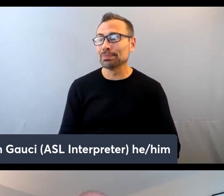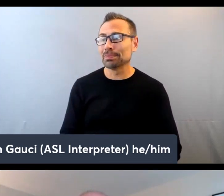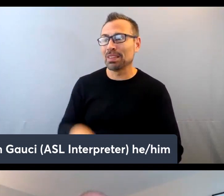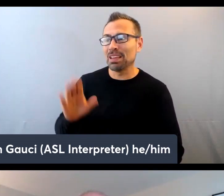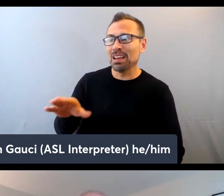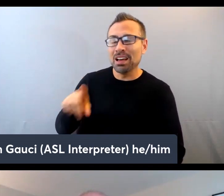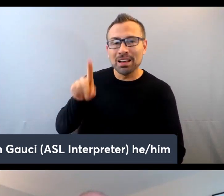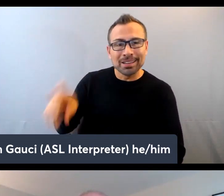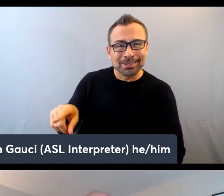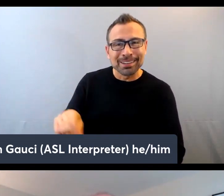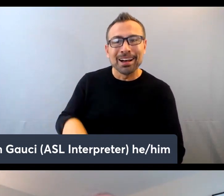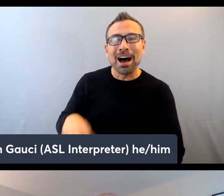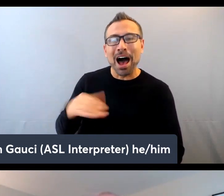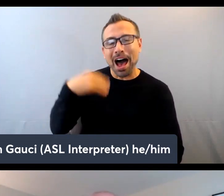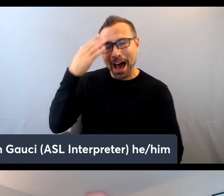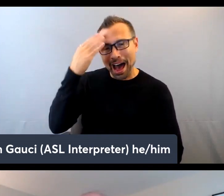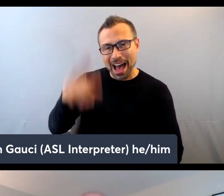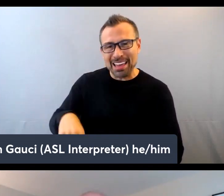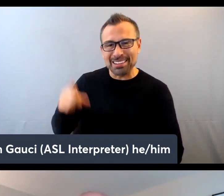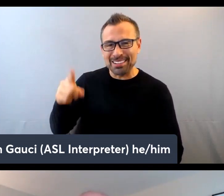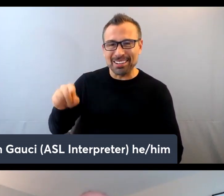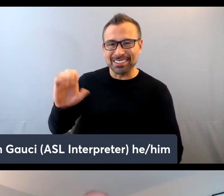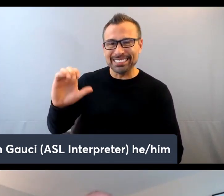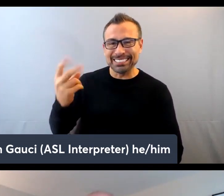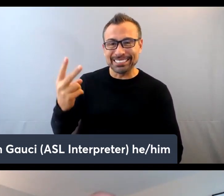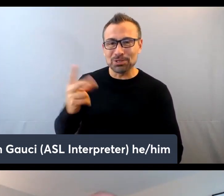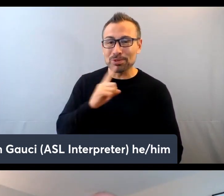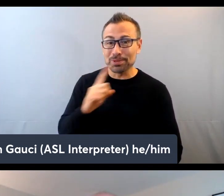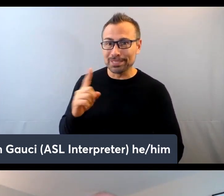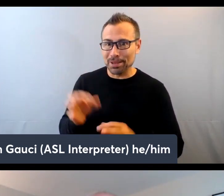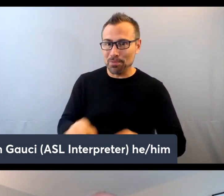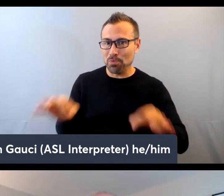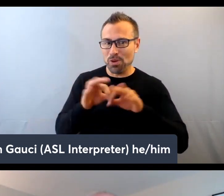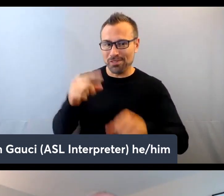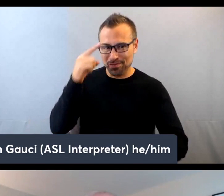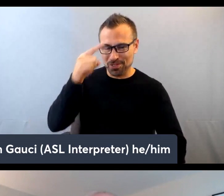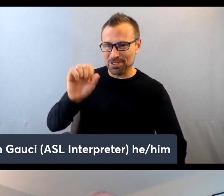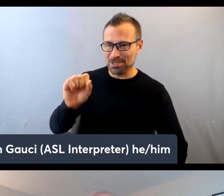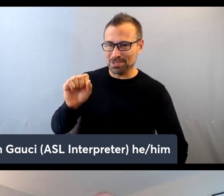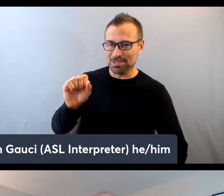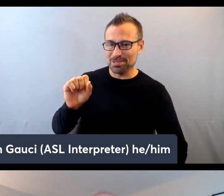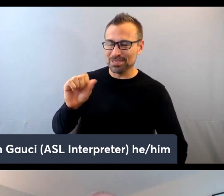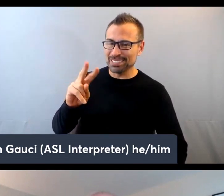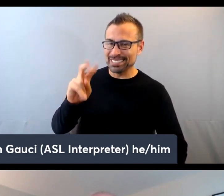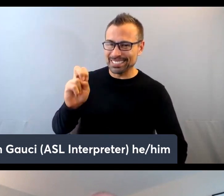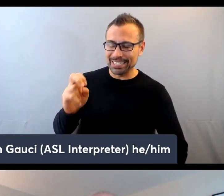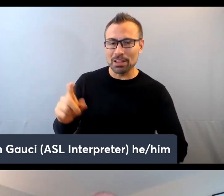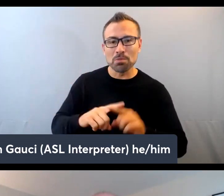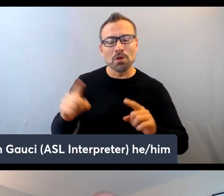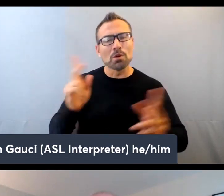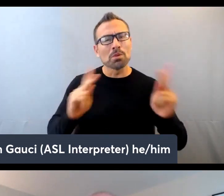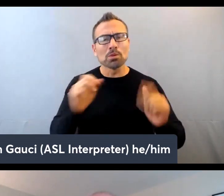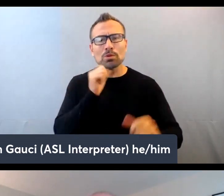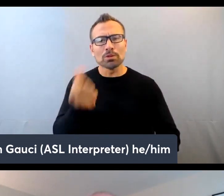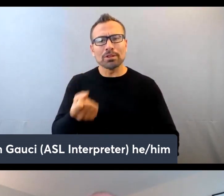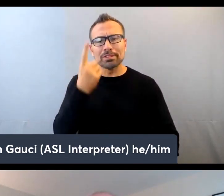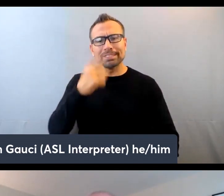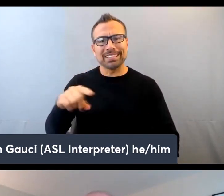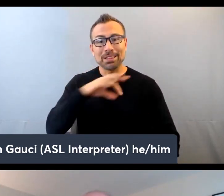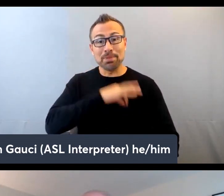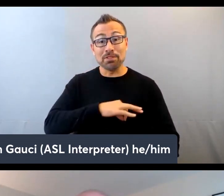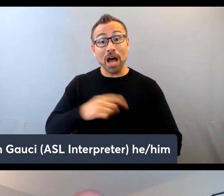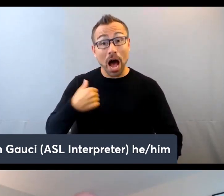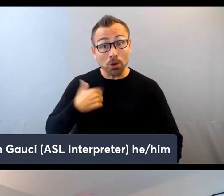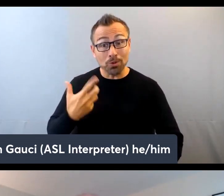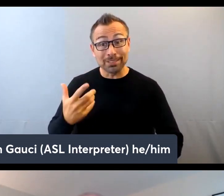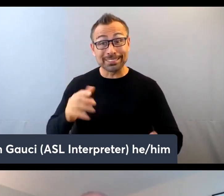near and dear to your heart, but for the folks that maybe don't understand, maybe more the benefits, and I actually want to give a quick shout out to our interpreters today.